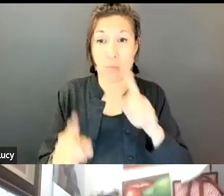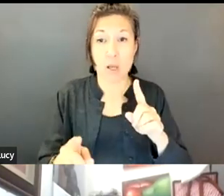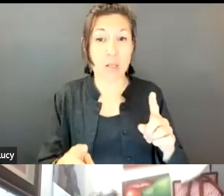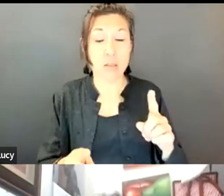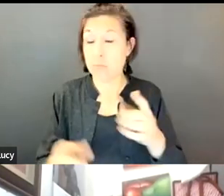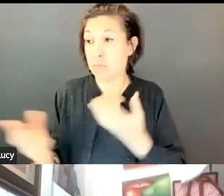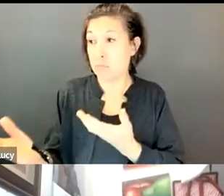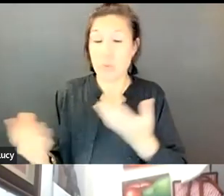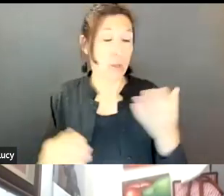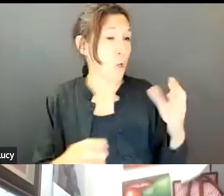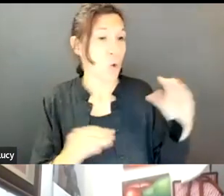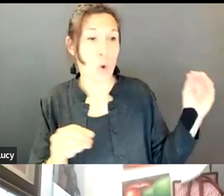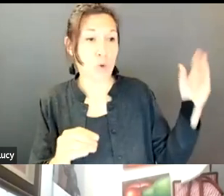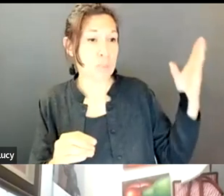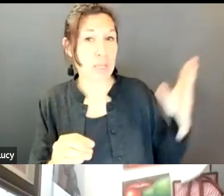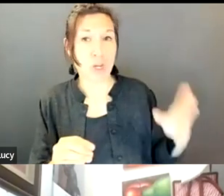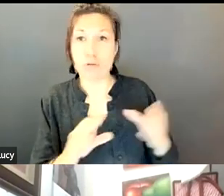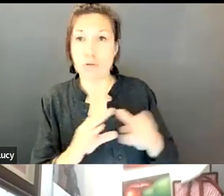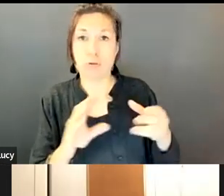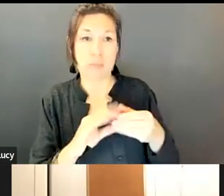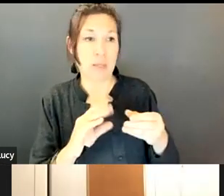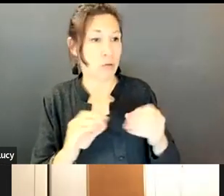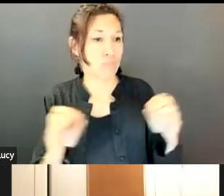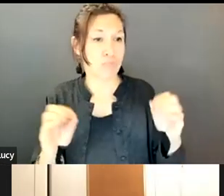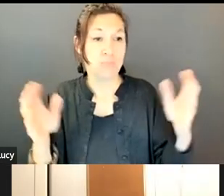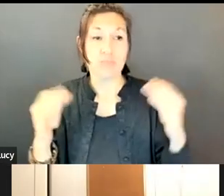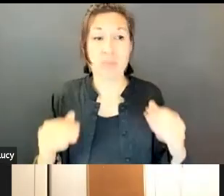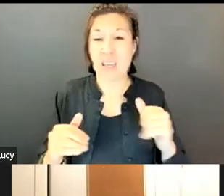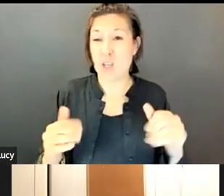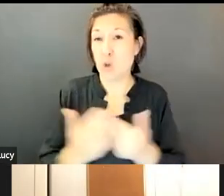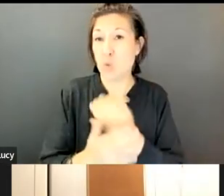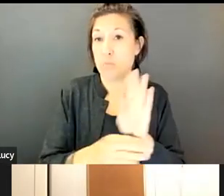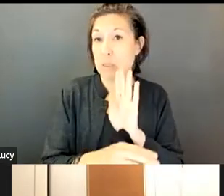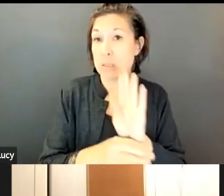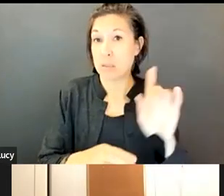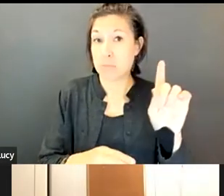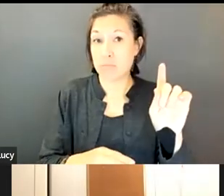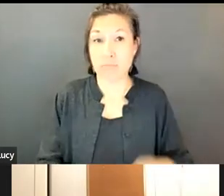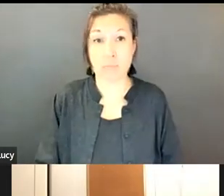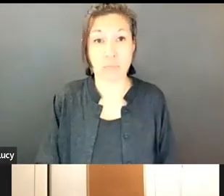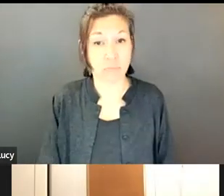chair we have no speakers or public comment on reports alrighty thank you is there any new business